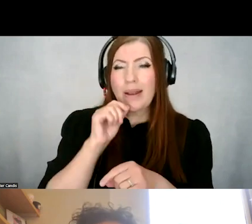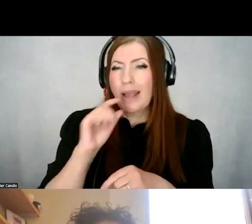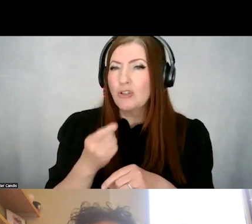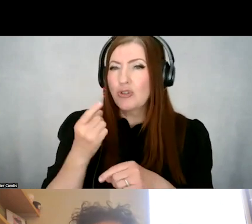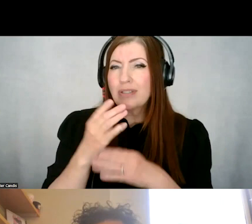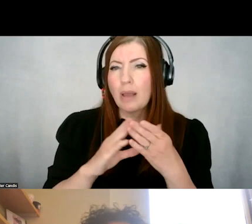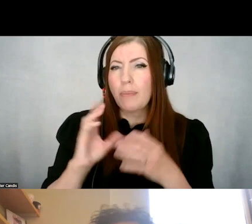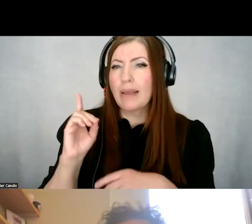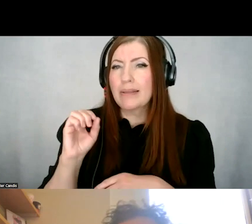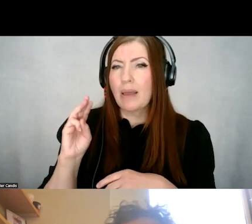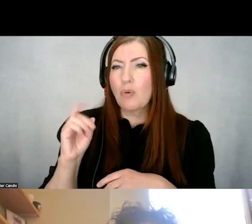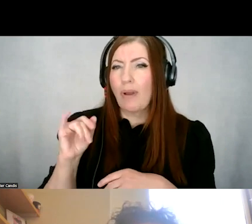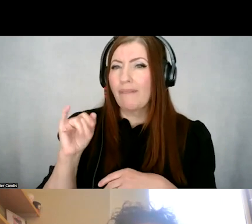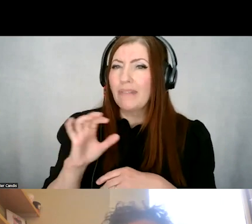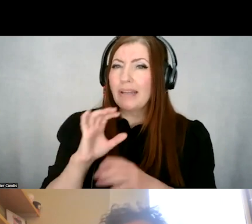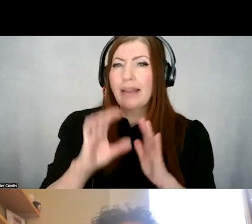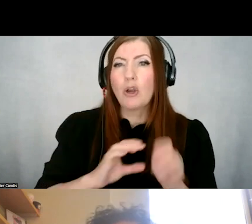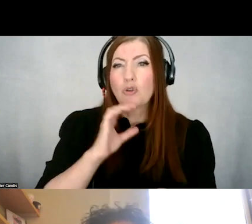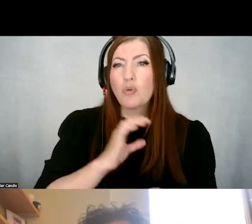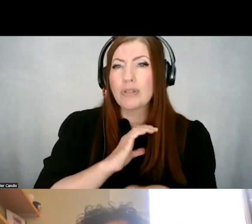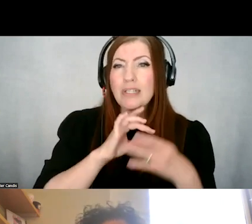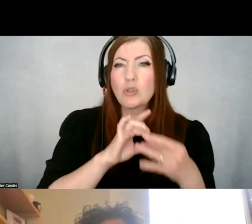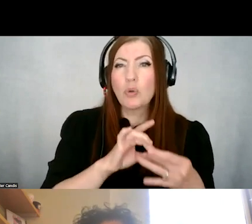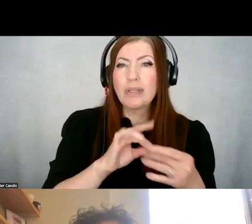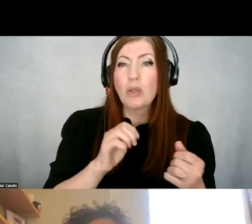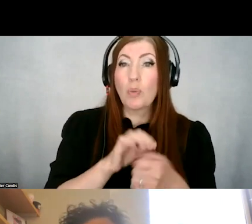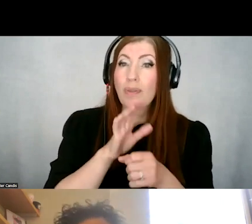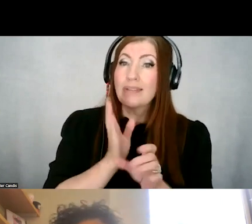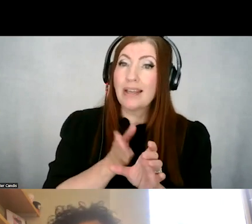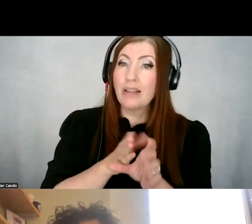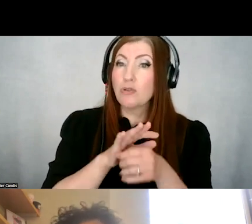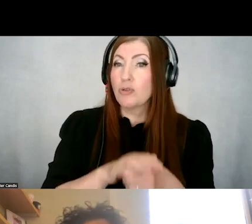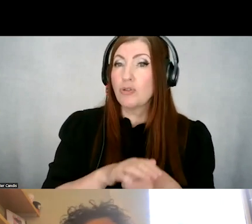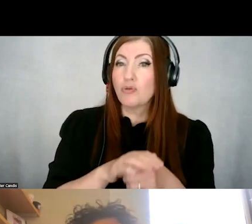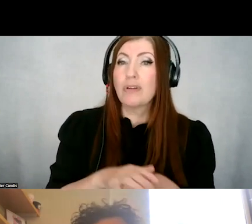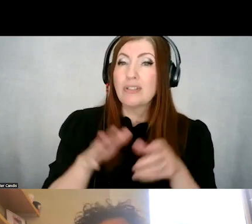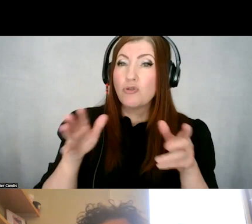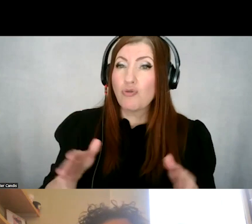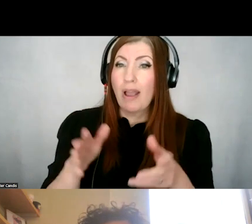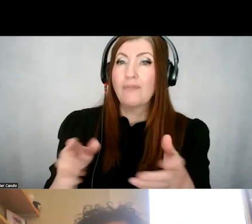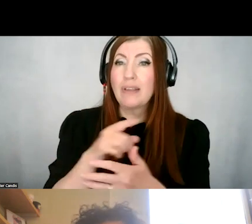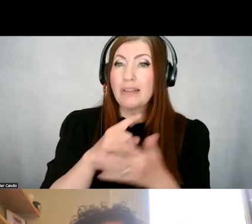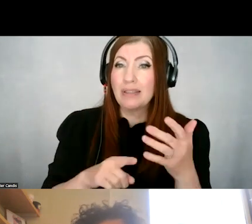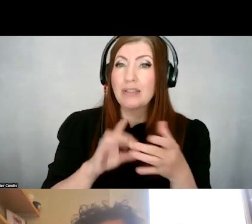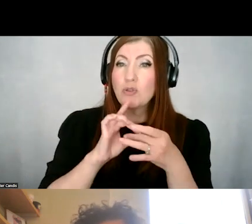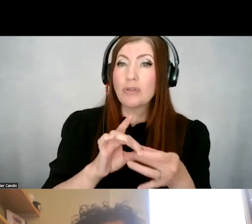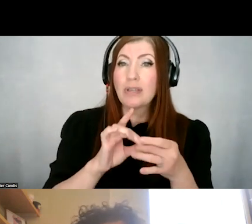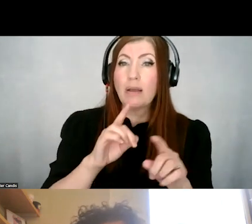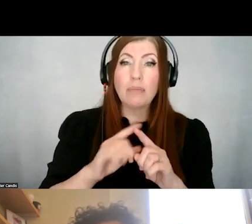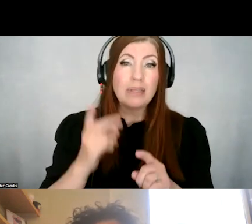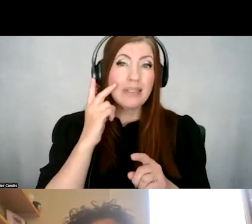demographic characteristics that is associated with psychological distress driving these associations. We see that the